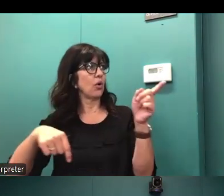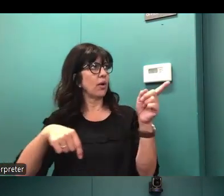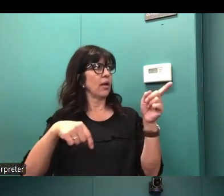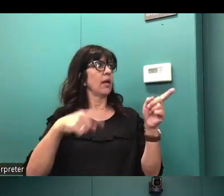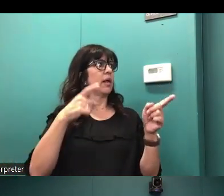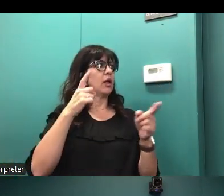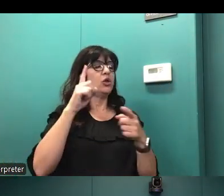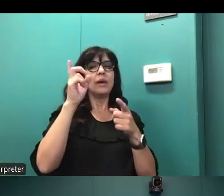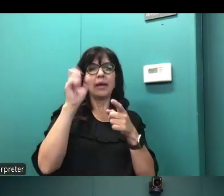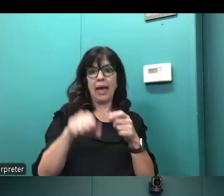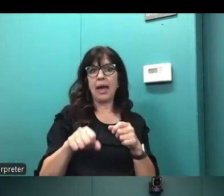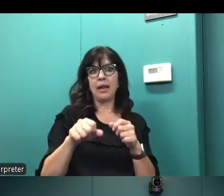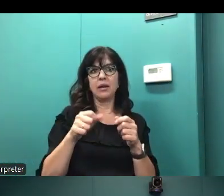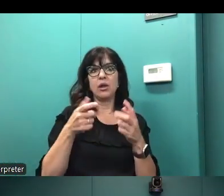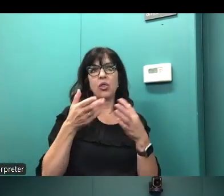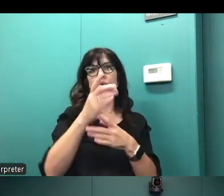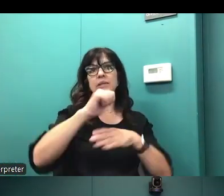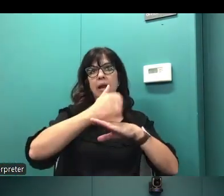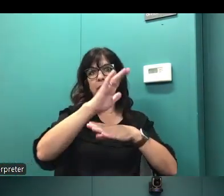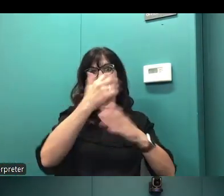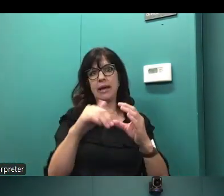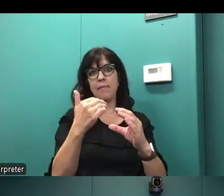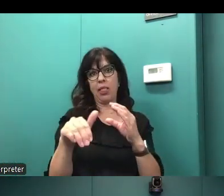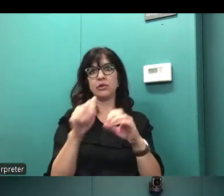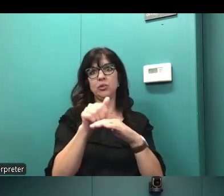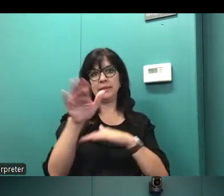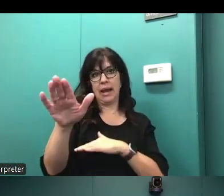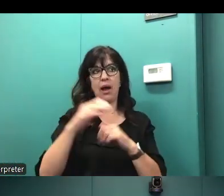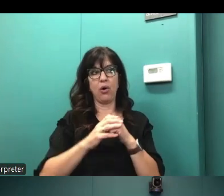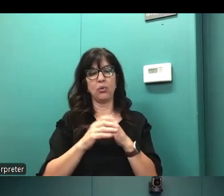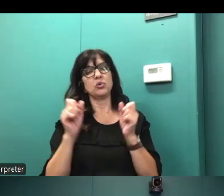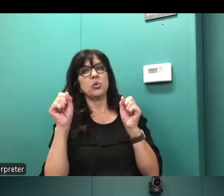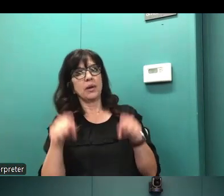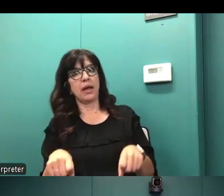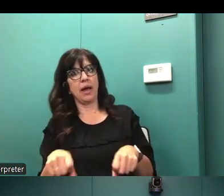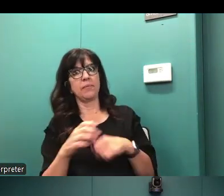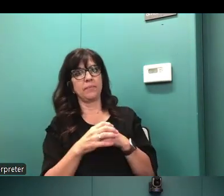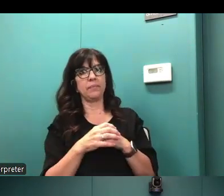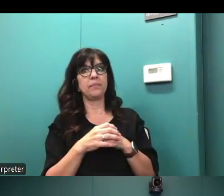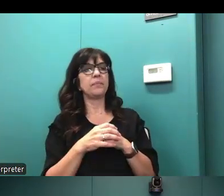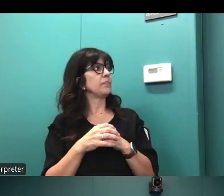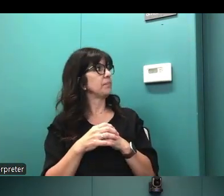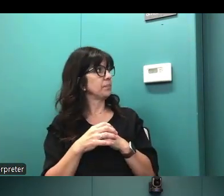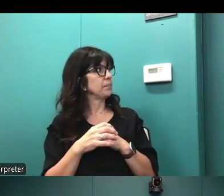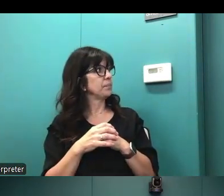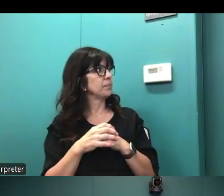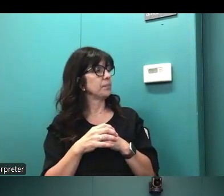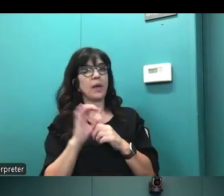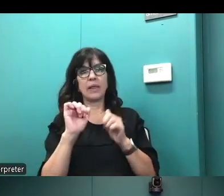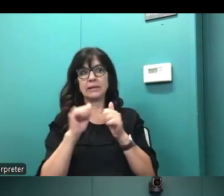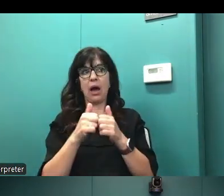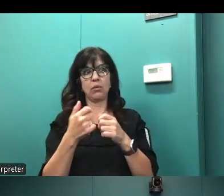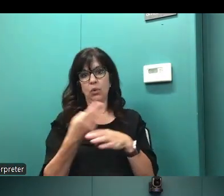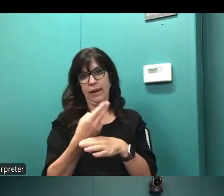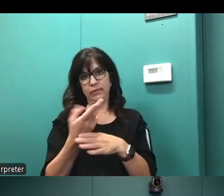schedule your emails. Yes. So there is a way to do that. Just, Yeah. So those are the ways that I